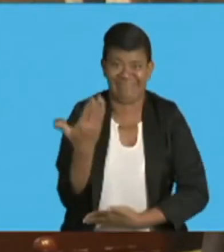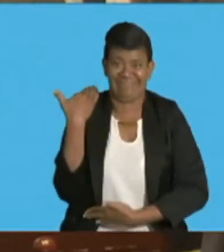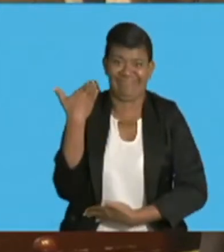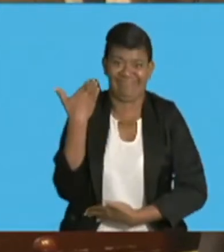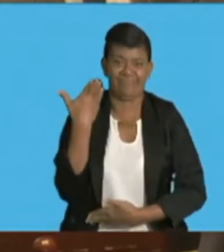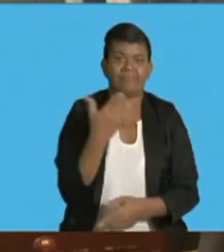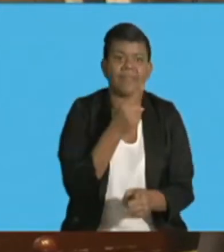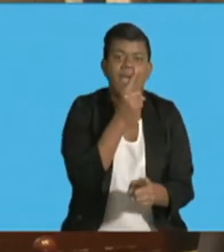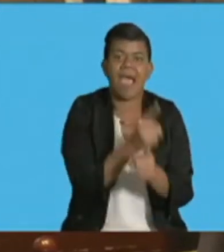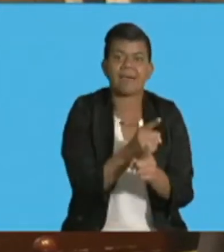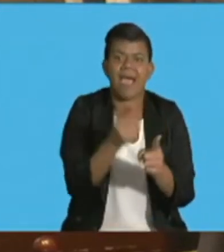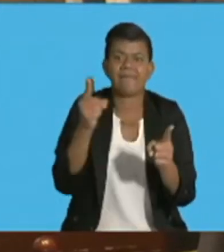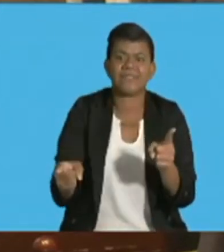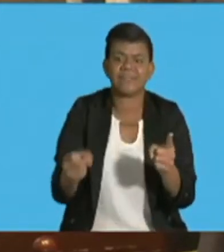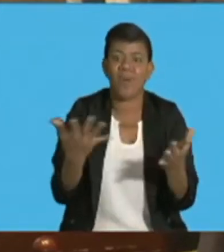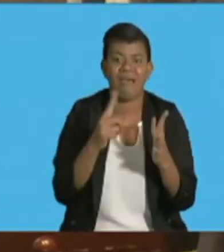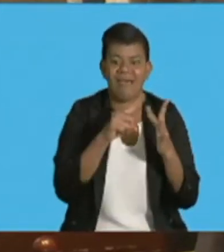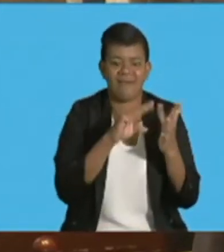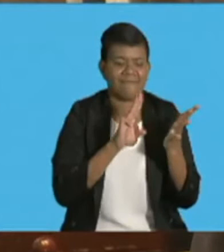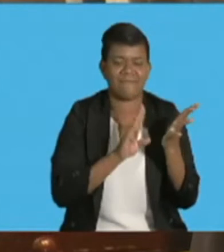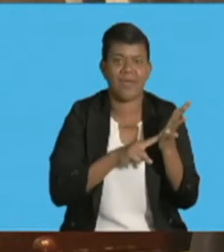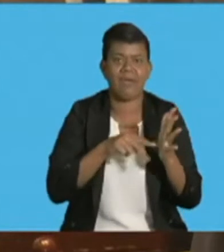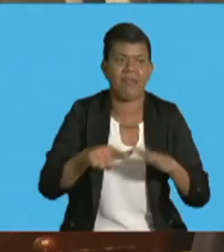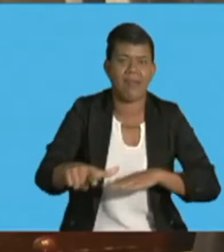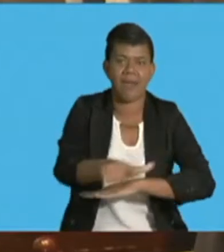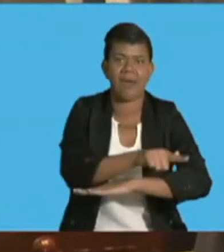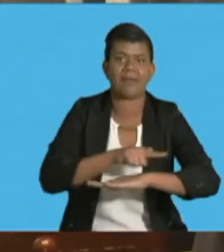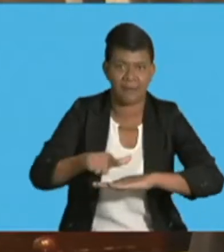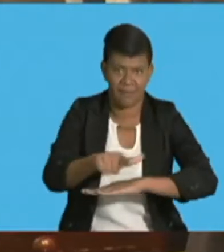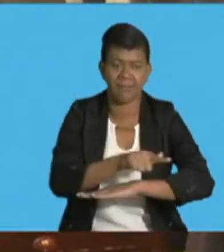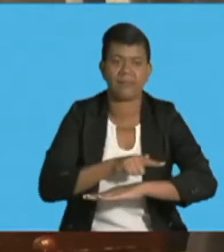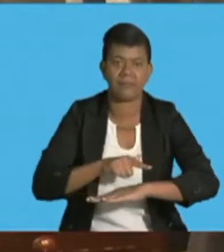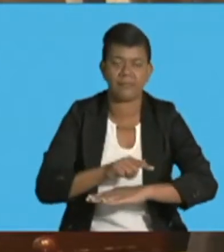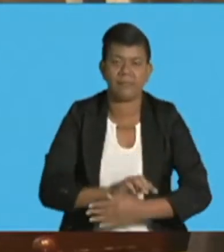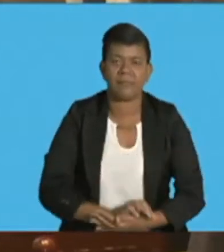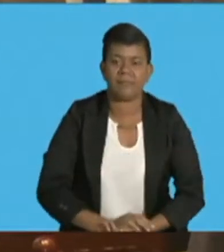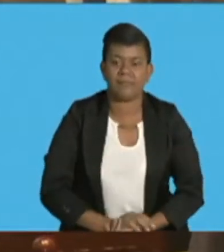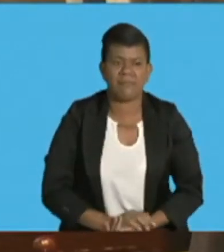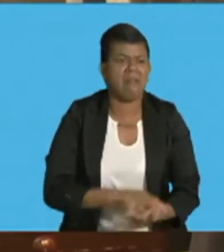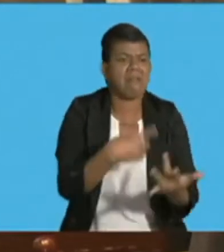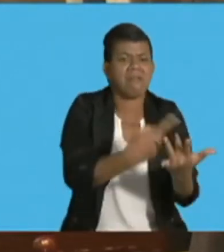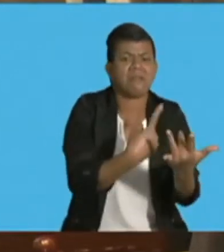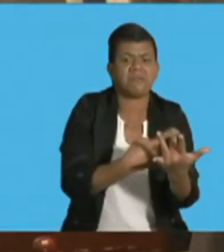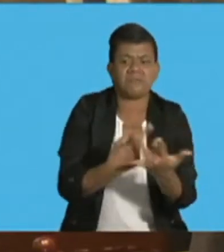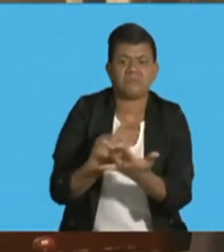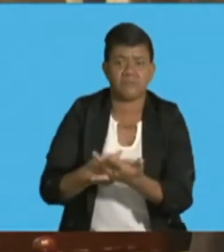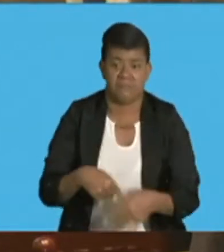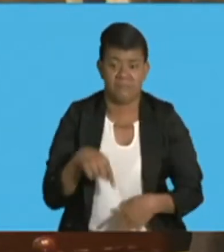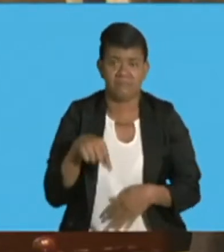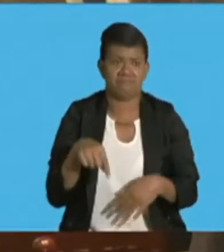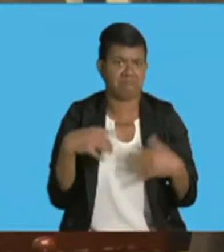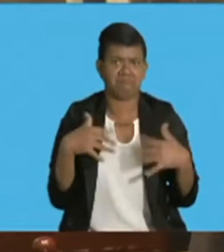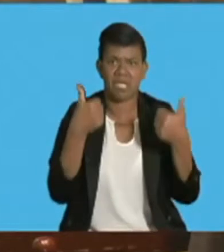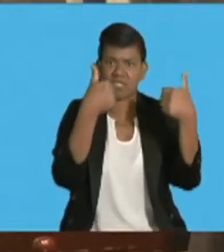of Finland, and a former Minister of Finance from Cote d'Ivoire. Mr. Speaker, sir, Fiji's crowning achievement of the spring meeting was